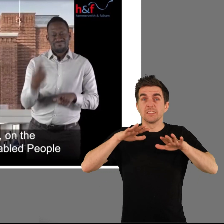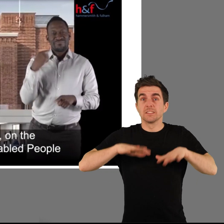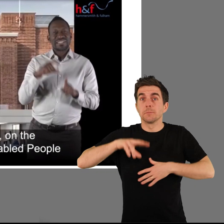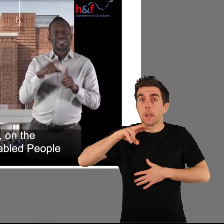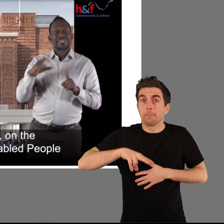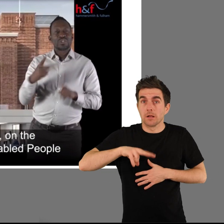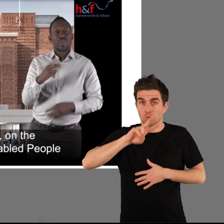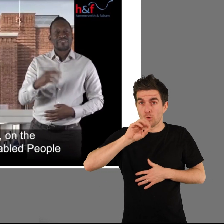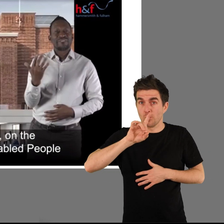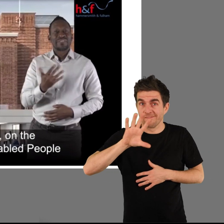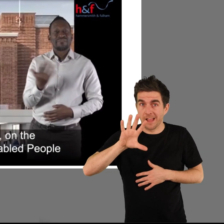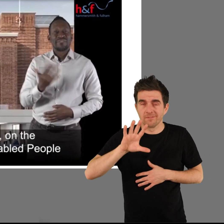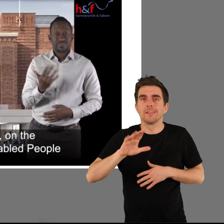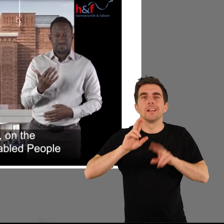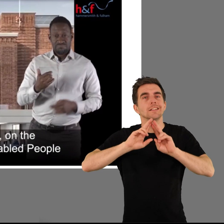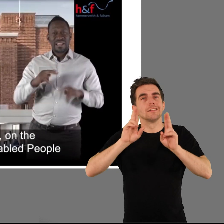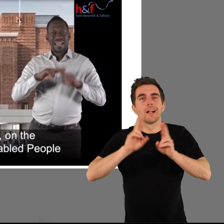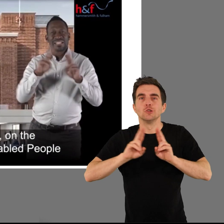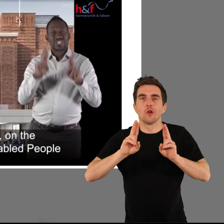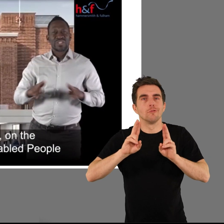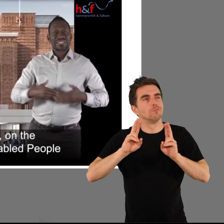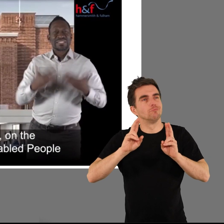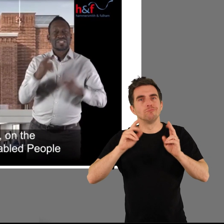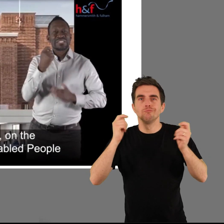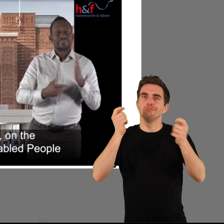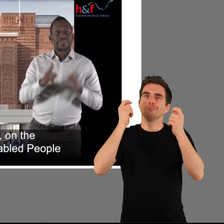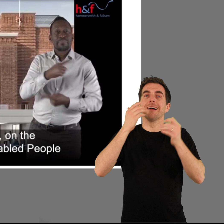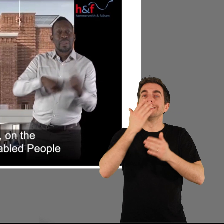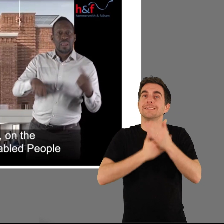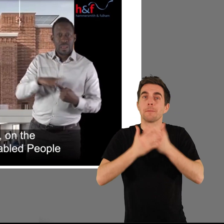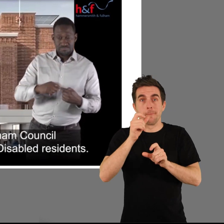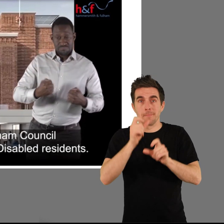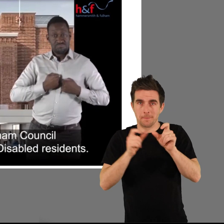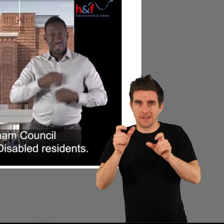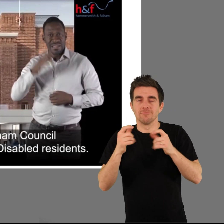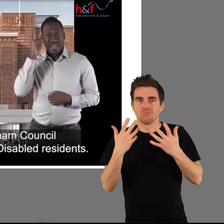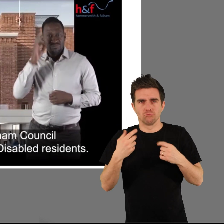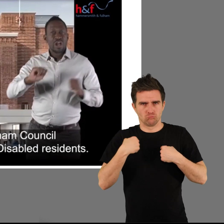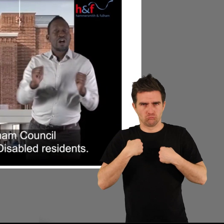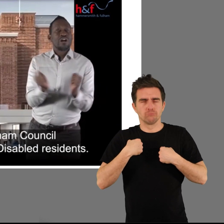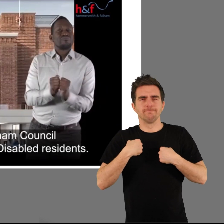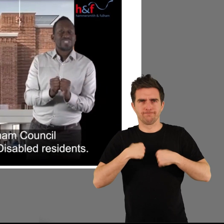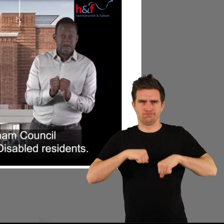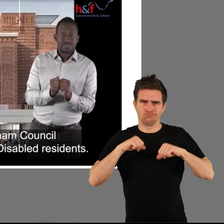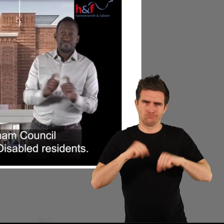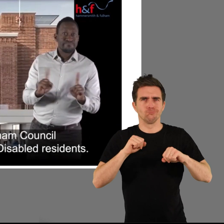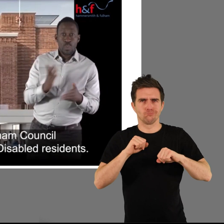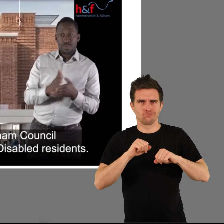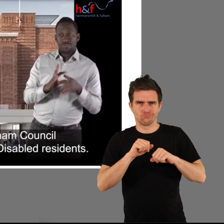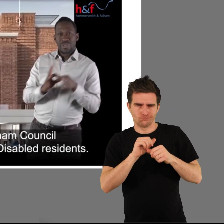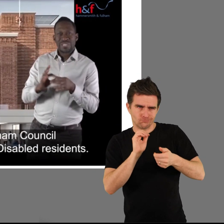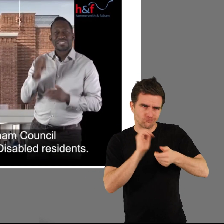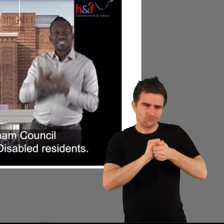In December 2015, on the International Day of Disabled People, Hammersmith and Fulham Council agreed to